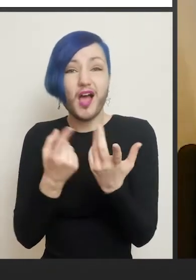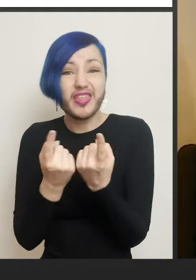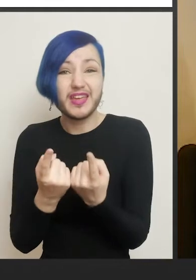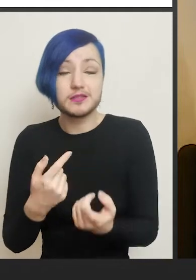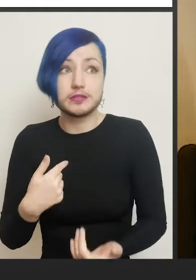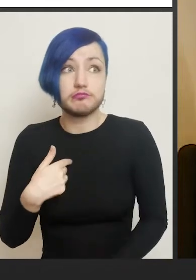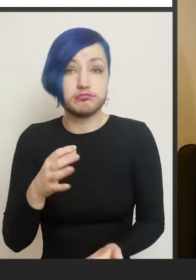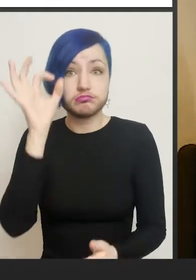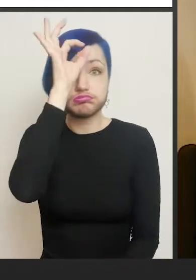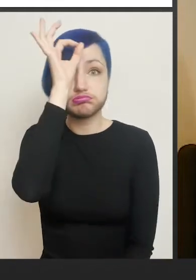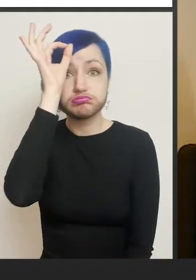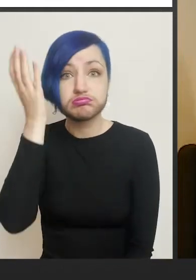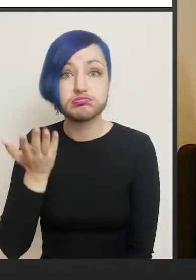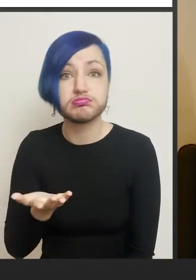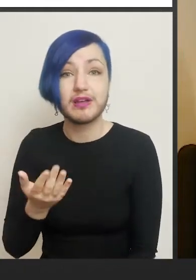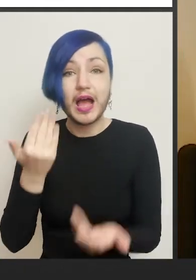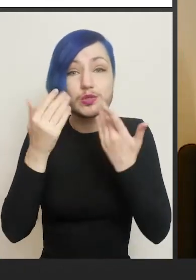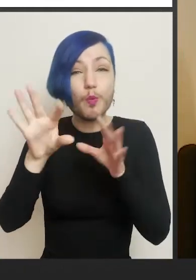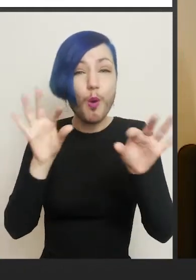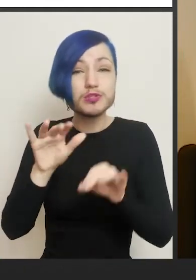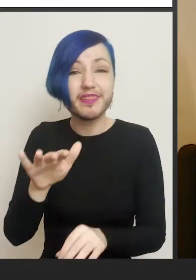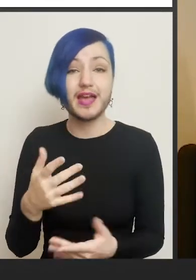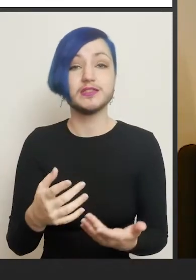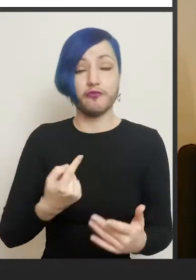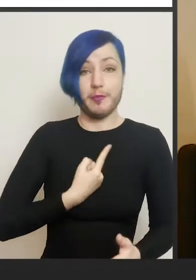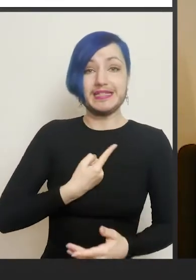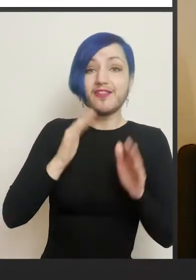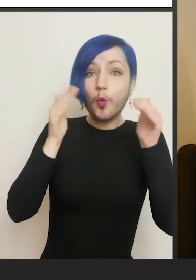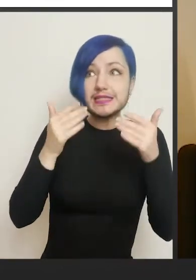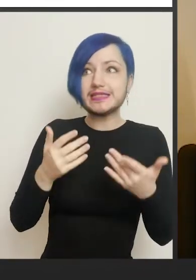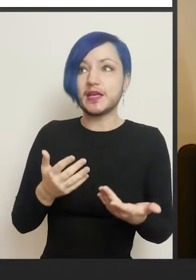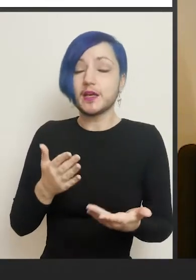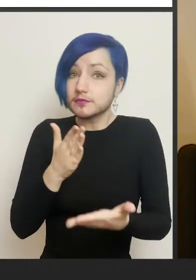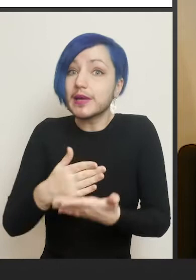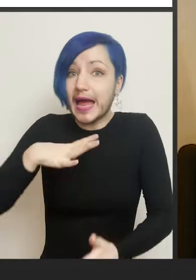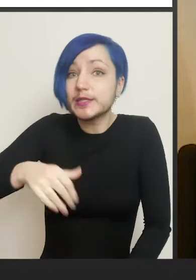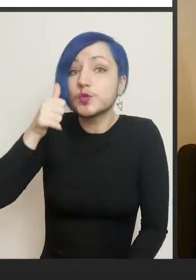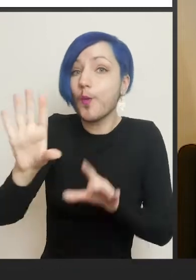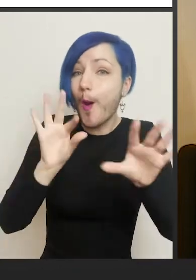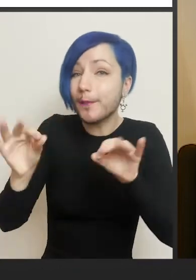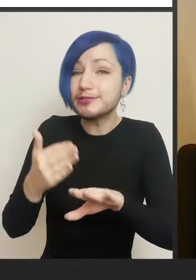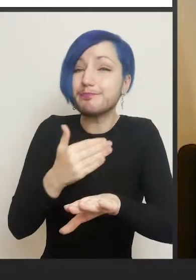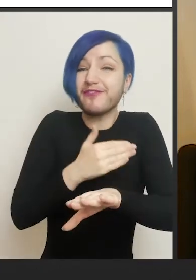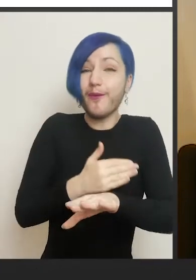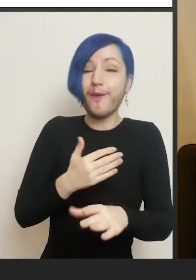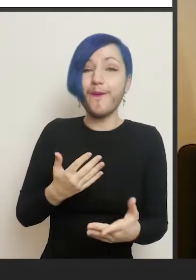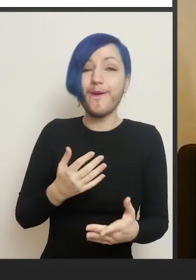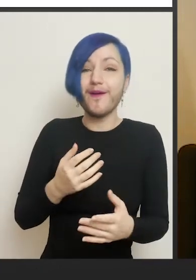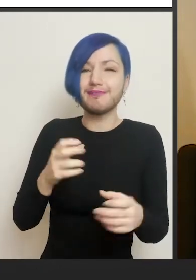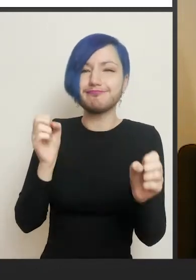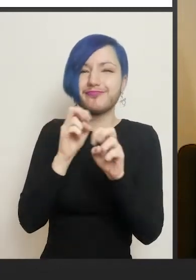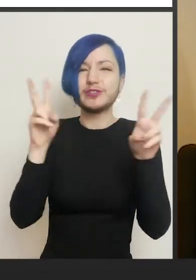else there is. I don't know what the options are, and as an autistic person, I need to know what the options are before I